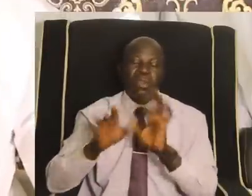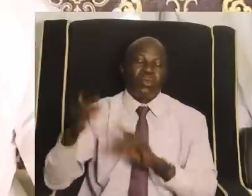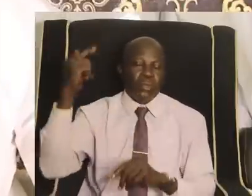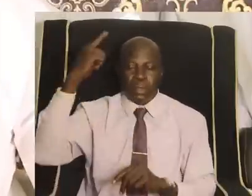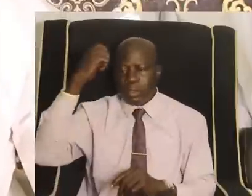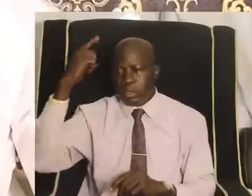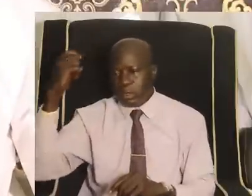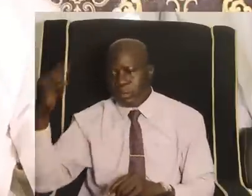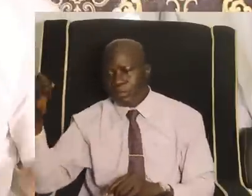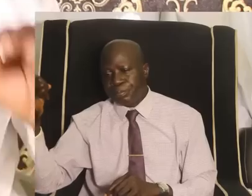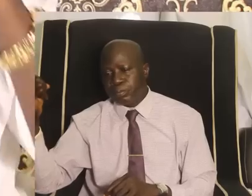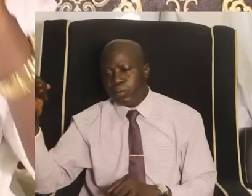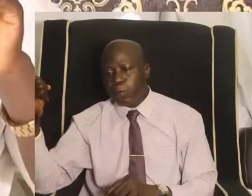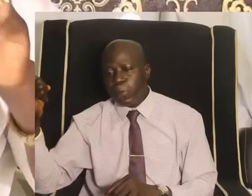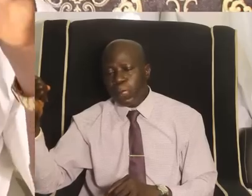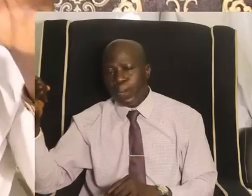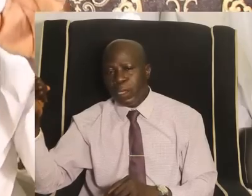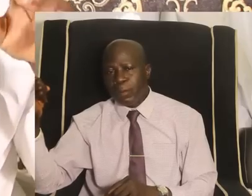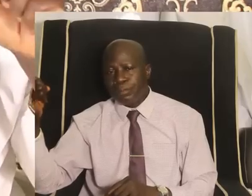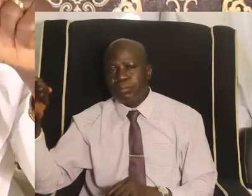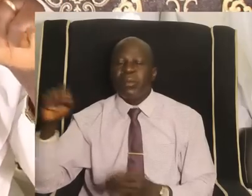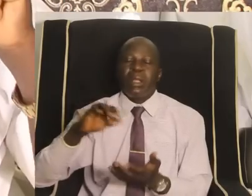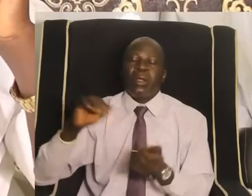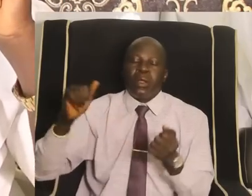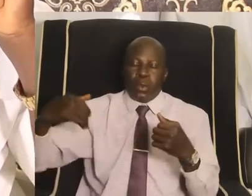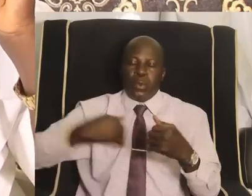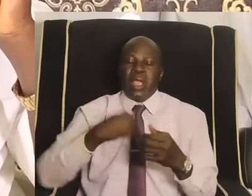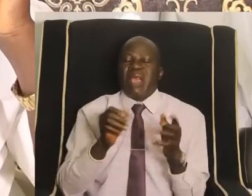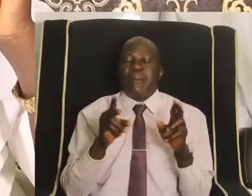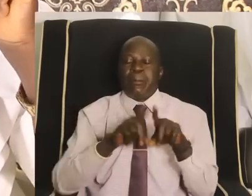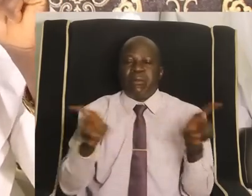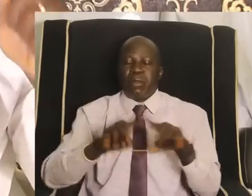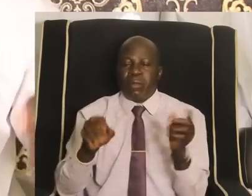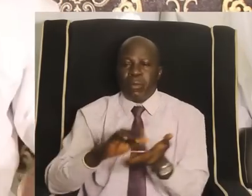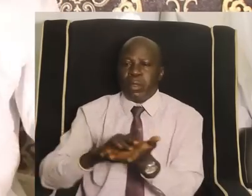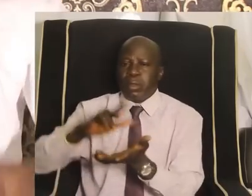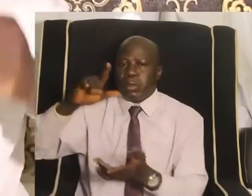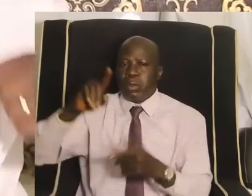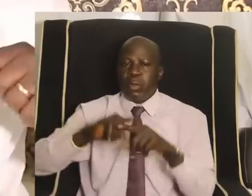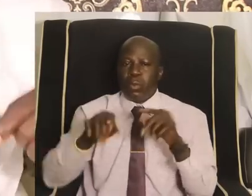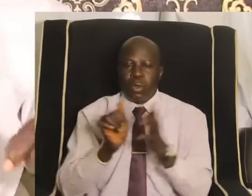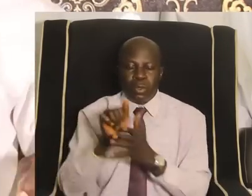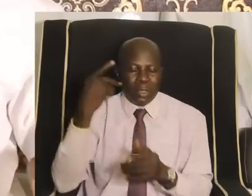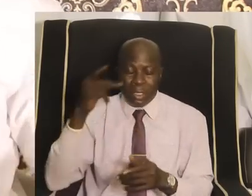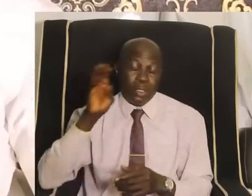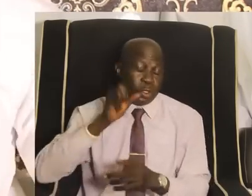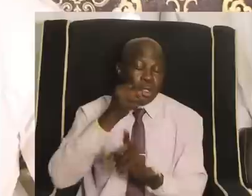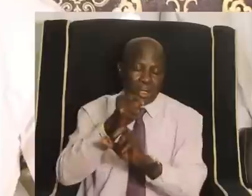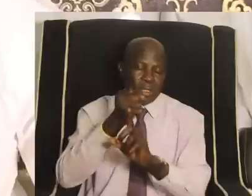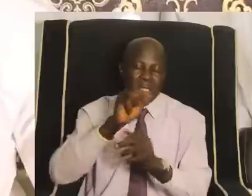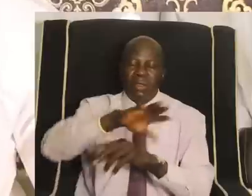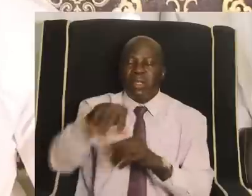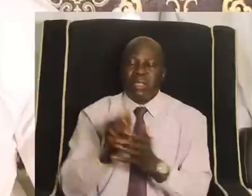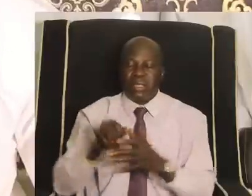Ogo, open your room. We have diverse glory. ṣùgbọ́n lóòrà ní oko àwọn. He